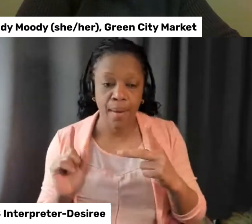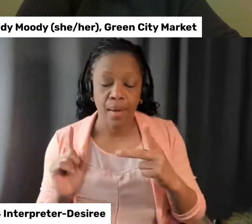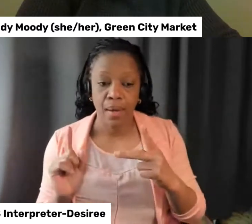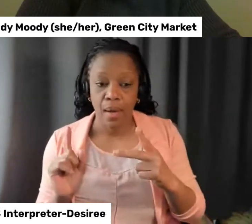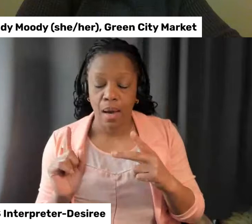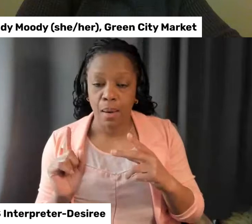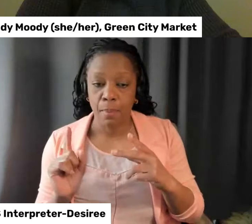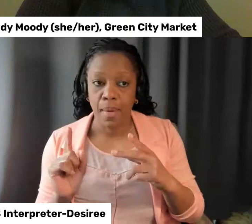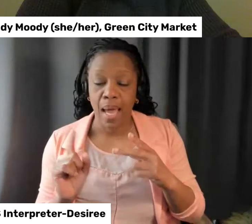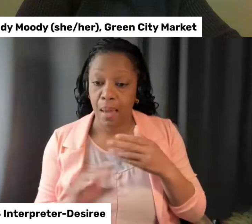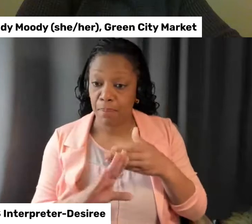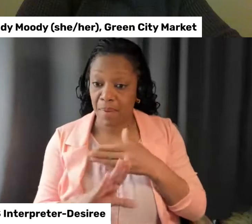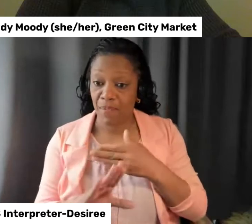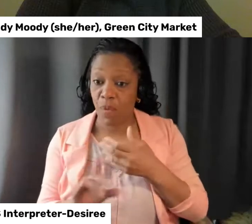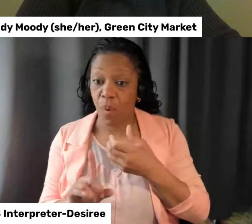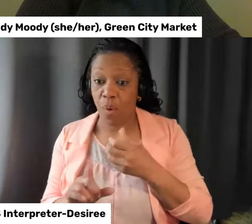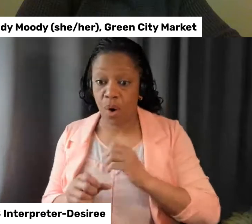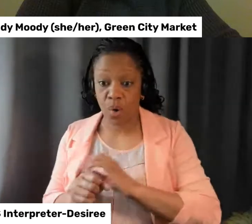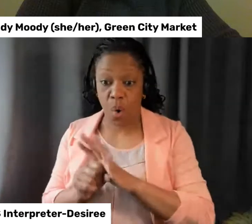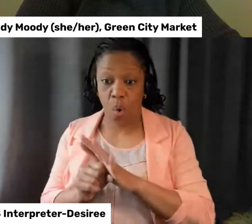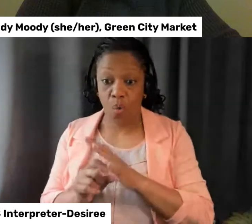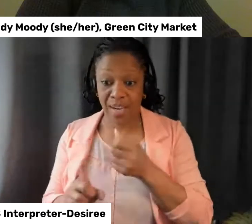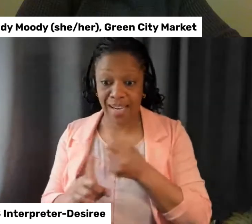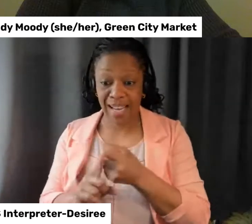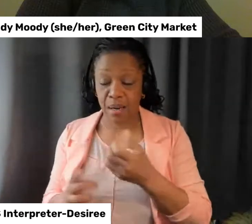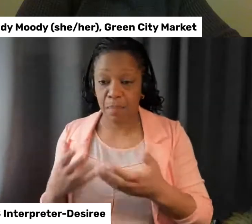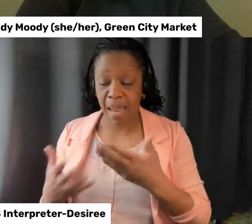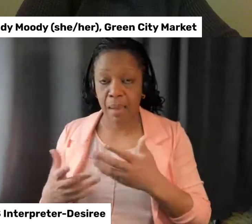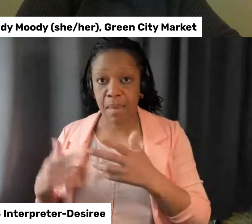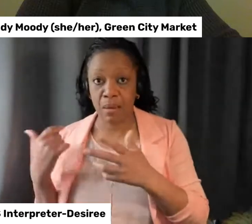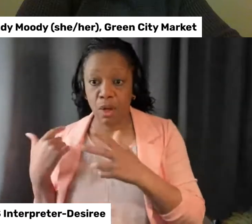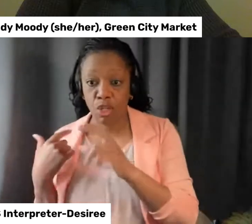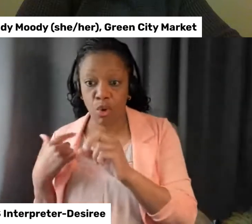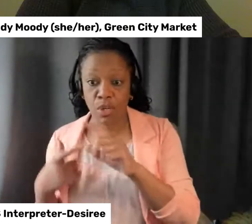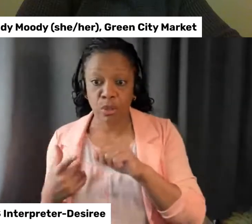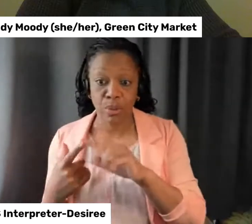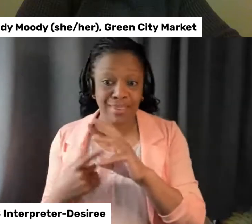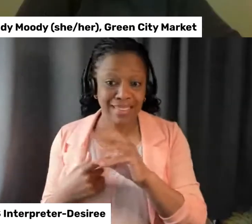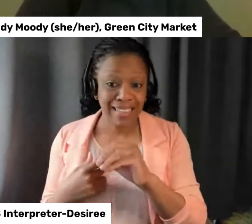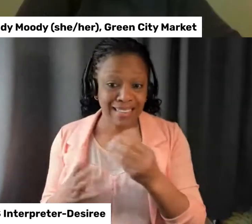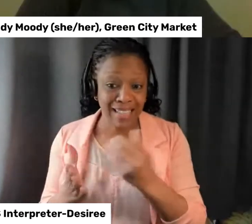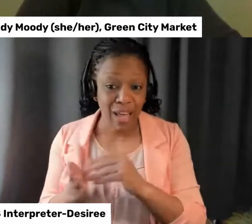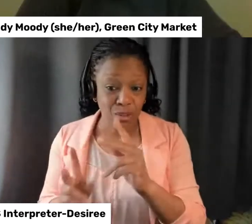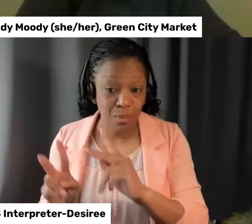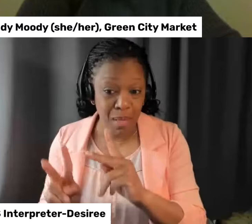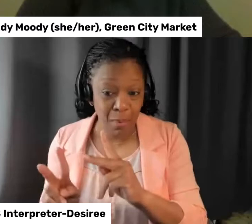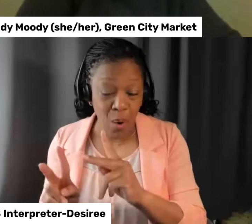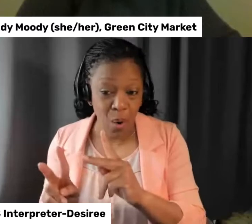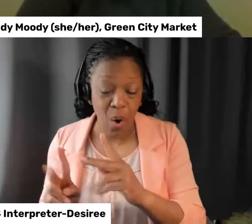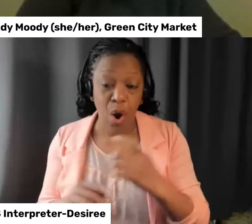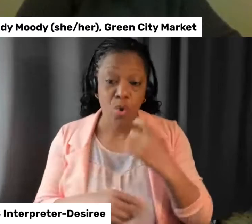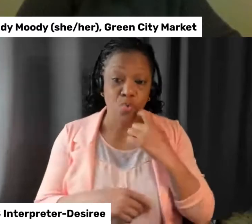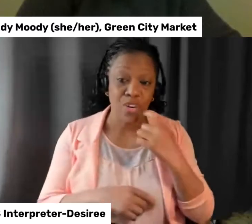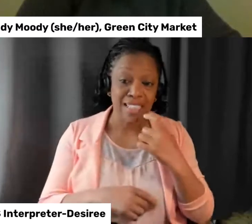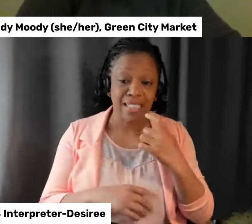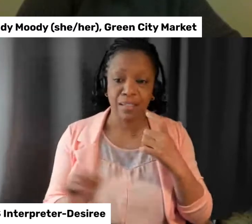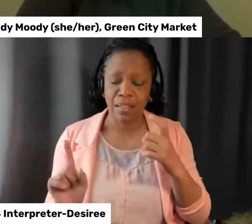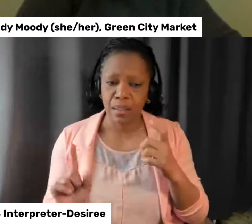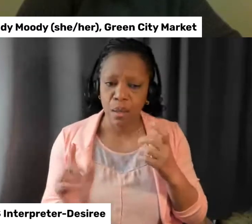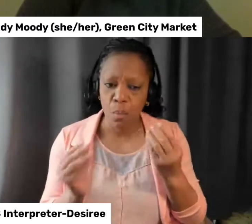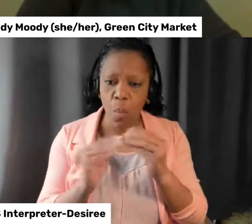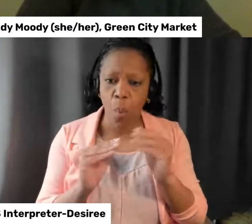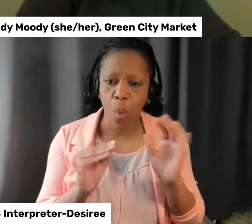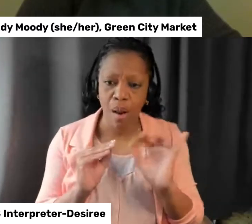we would serve maybe 60,000 people a season. Last couple of years, it's been more like 20,000. But